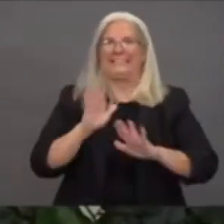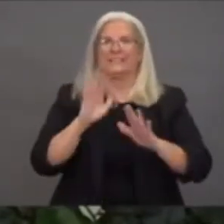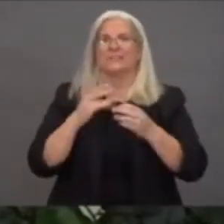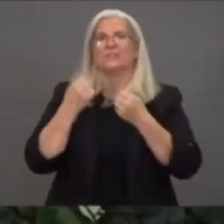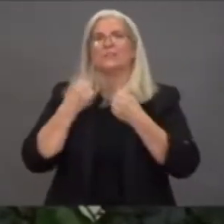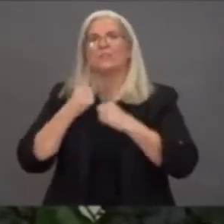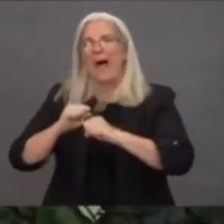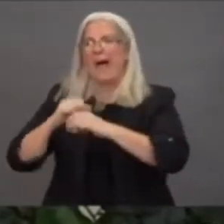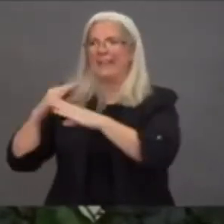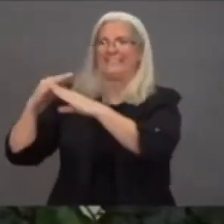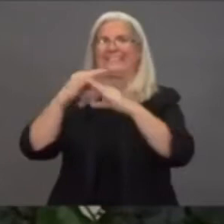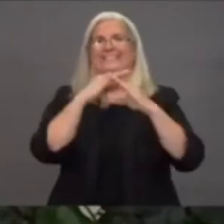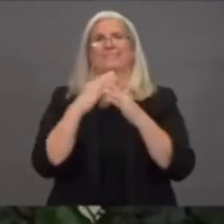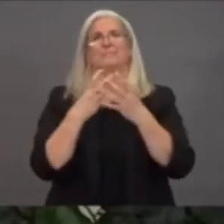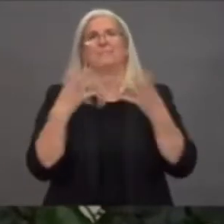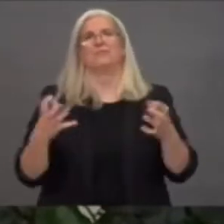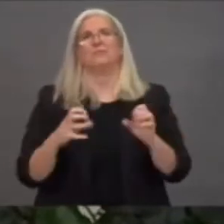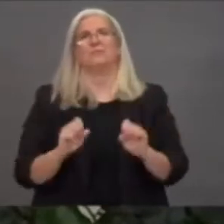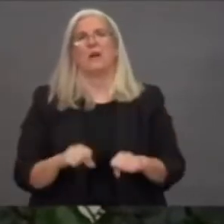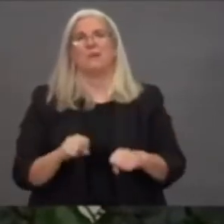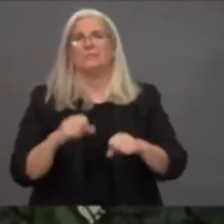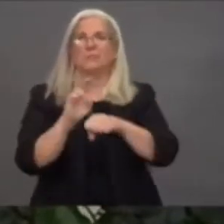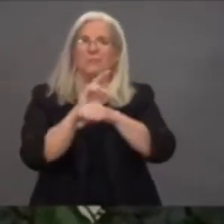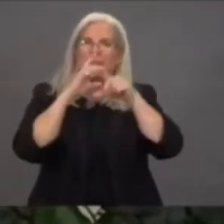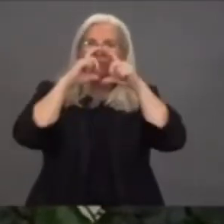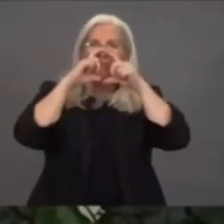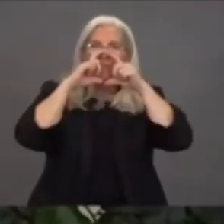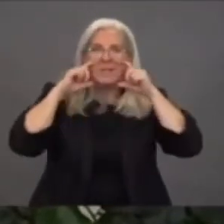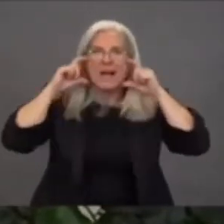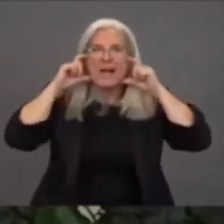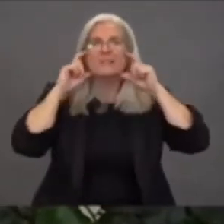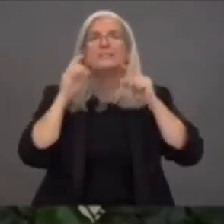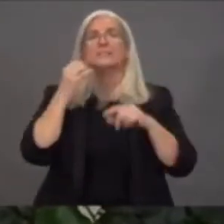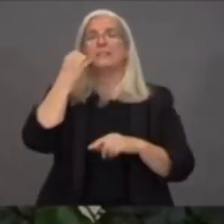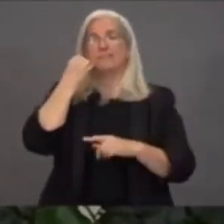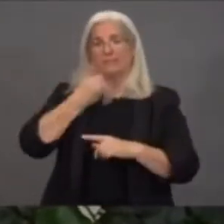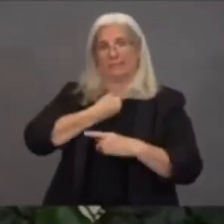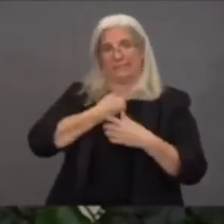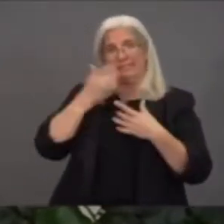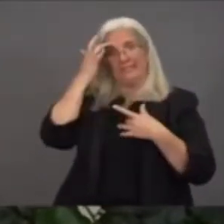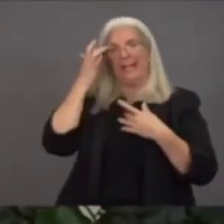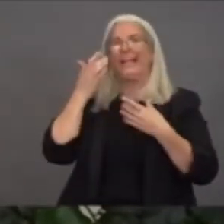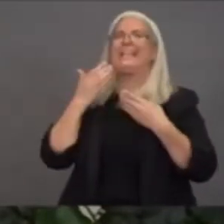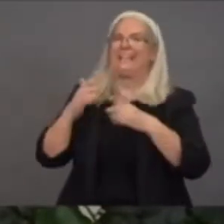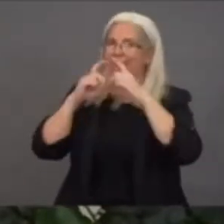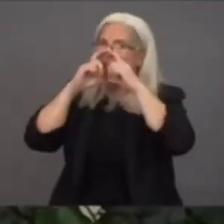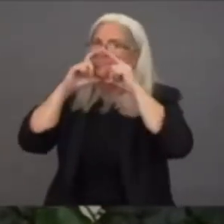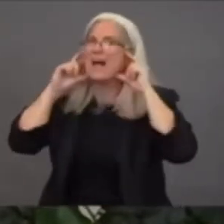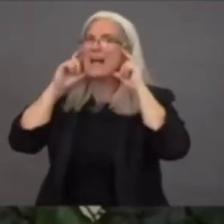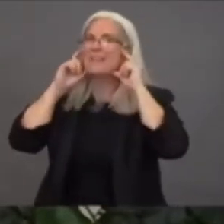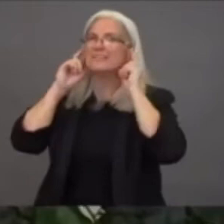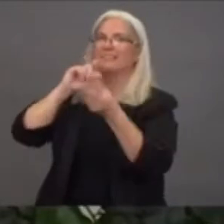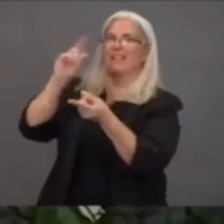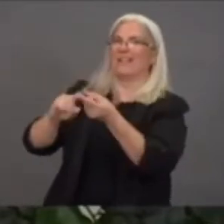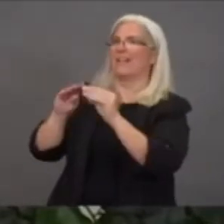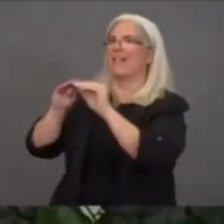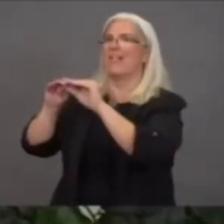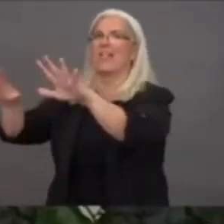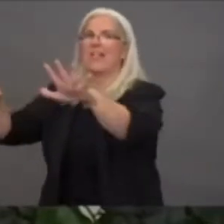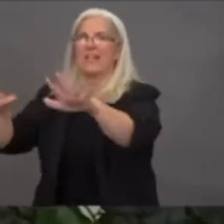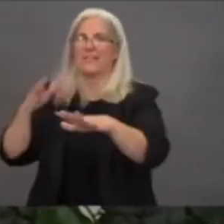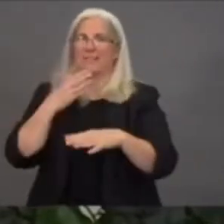might not get as sick if you're wearing a mask and exposed than if you never wore a facial covering.